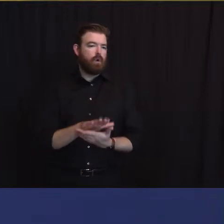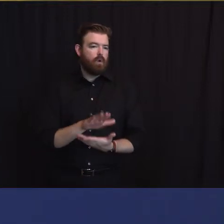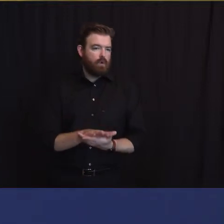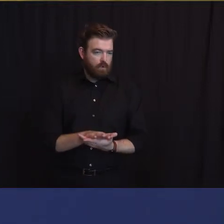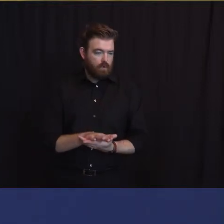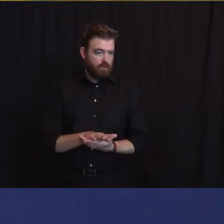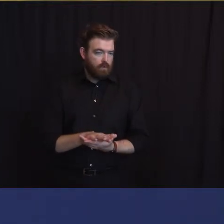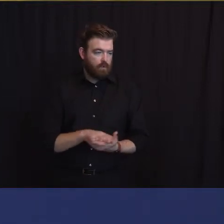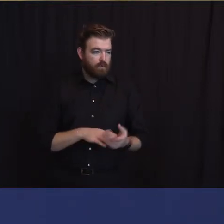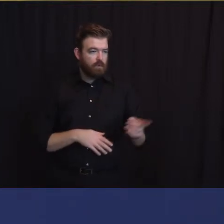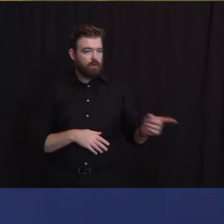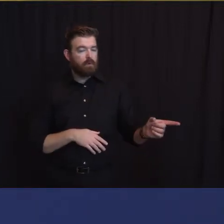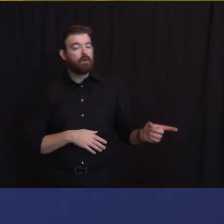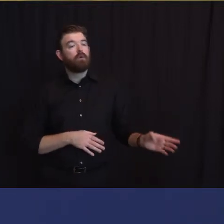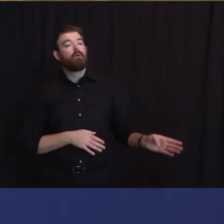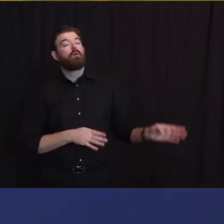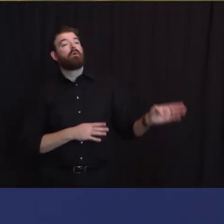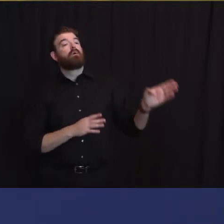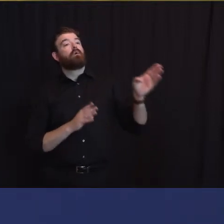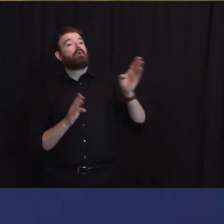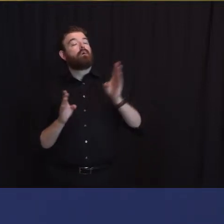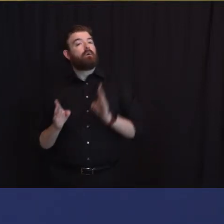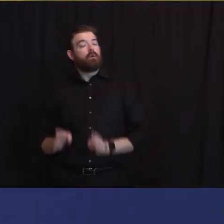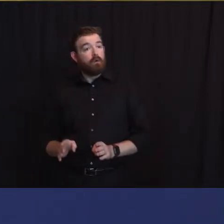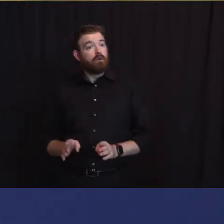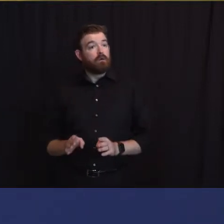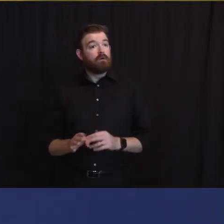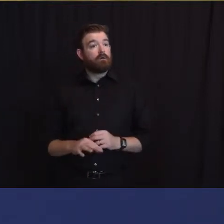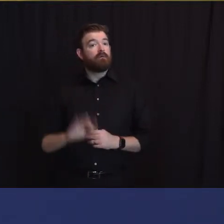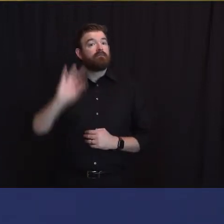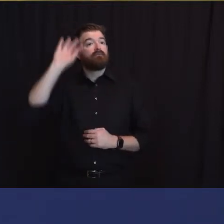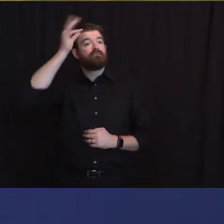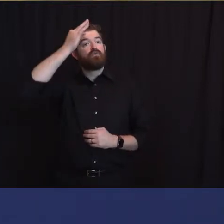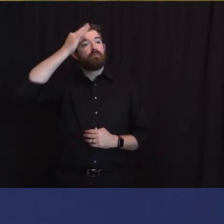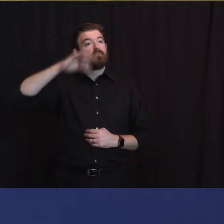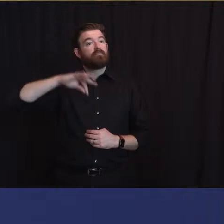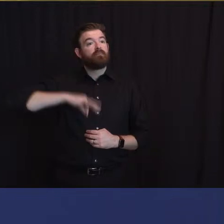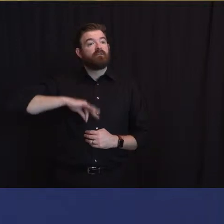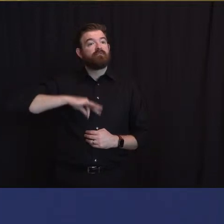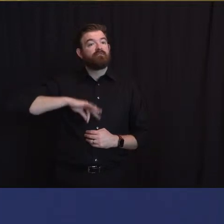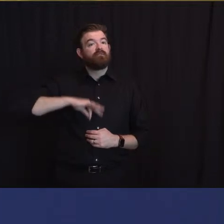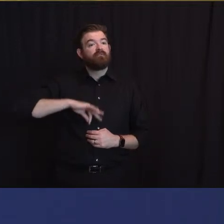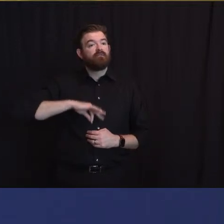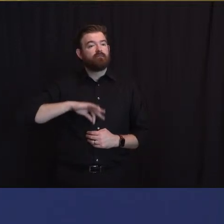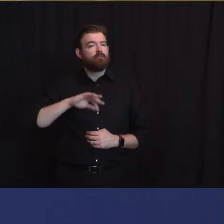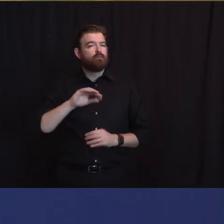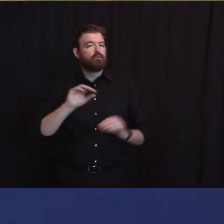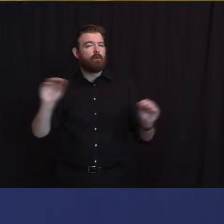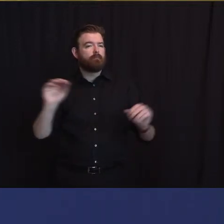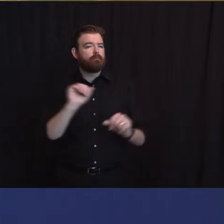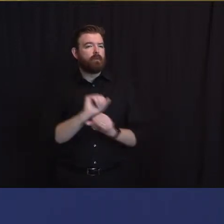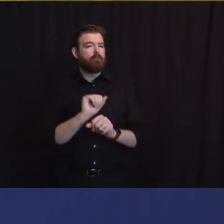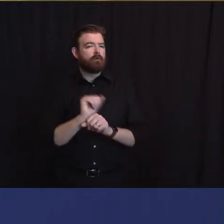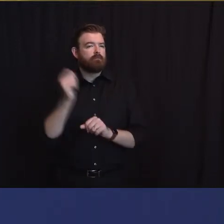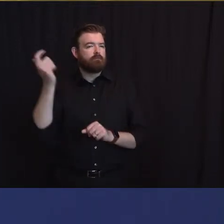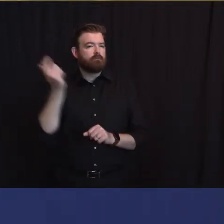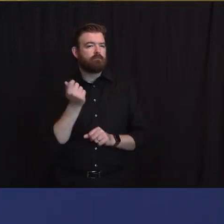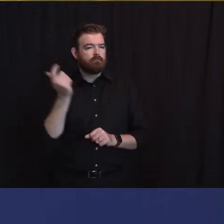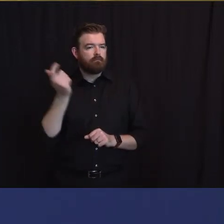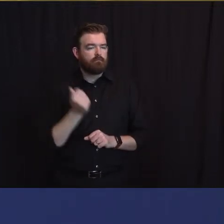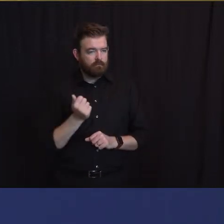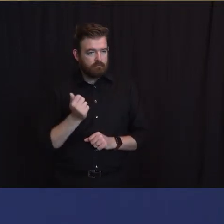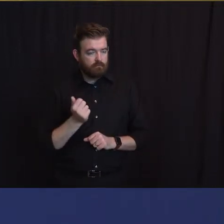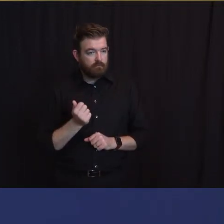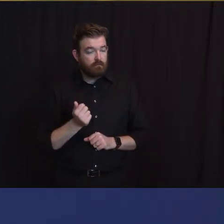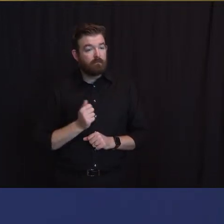300 federal benefit enhancement is keeping people out of the workforce? And I might have just gotten,